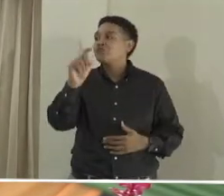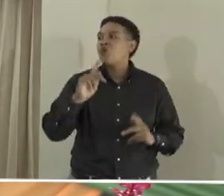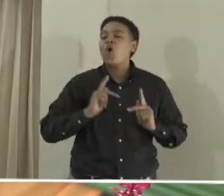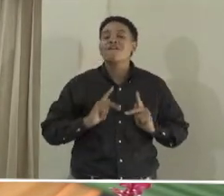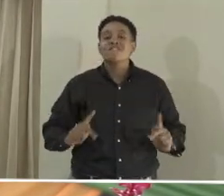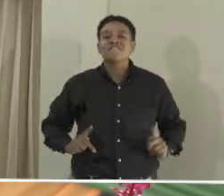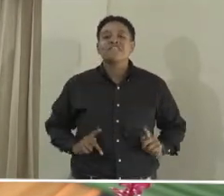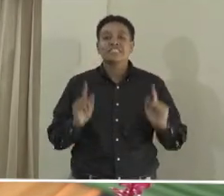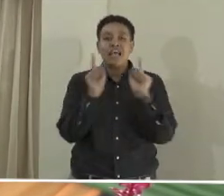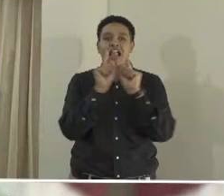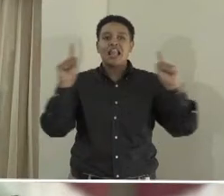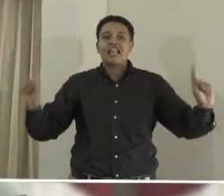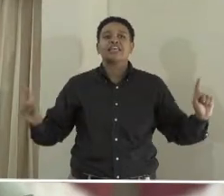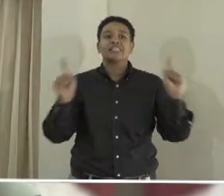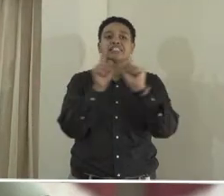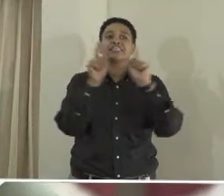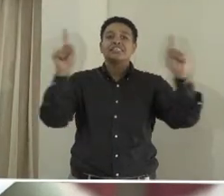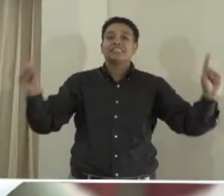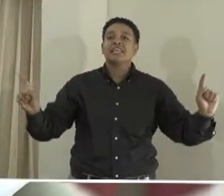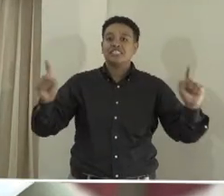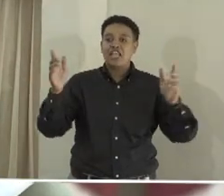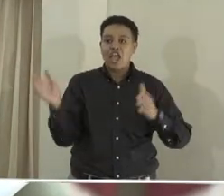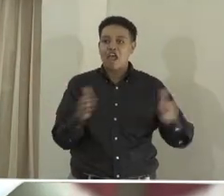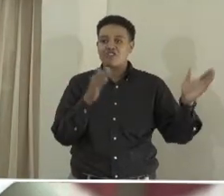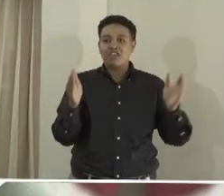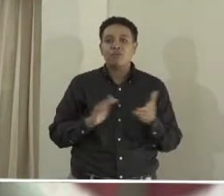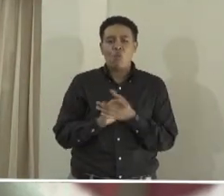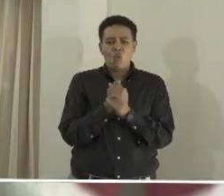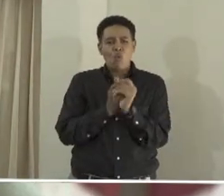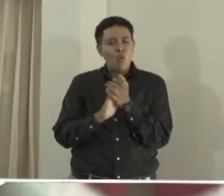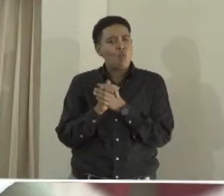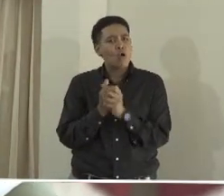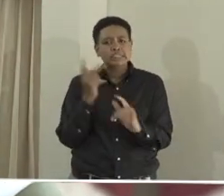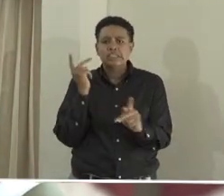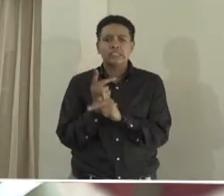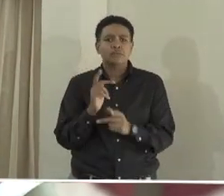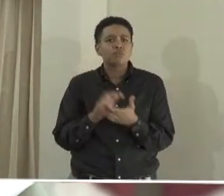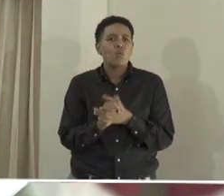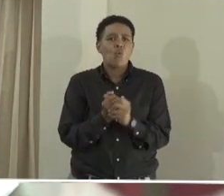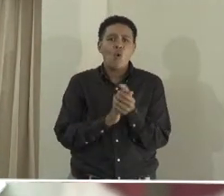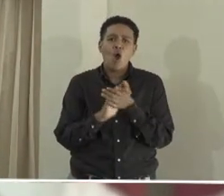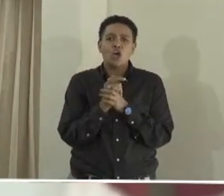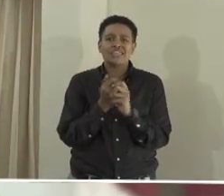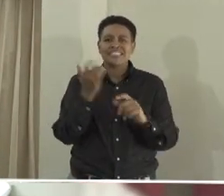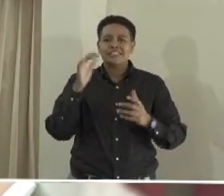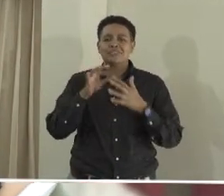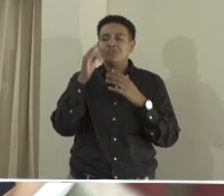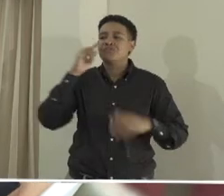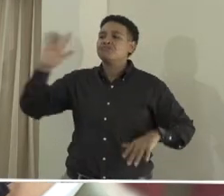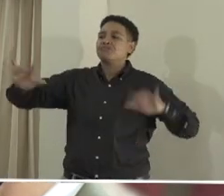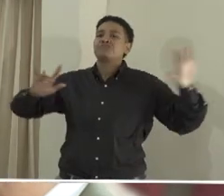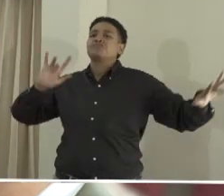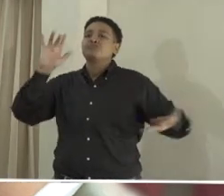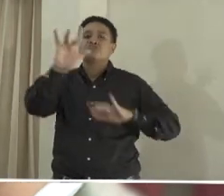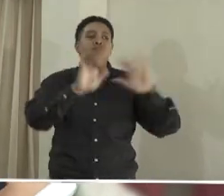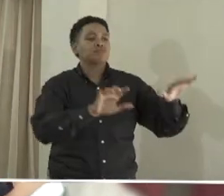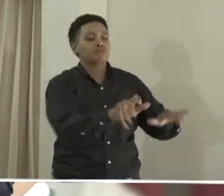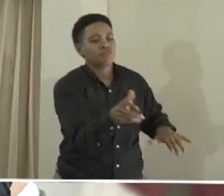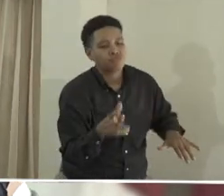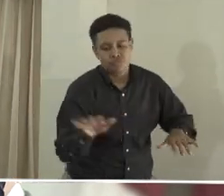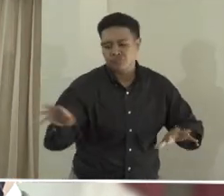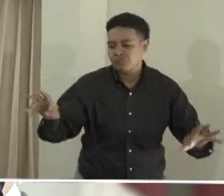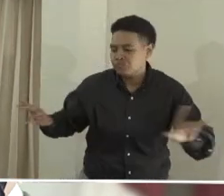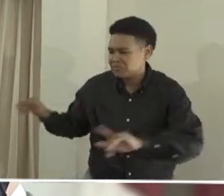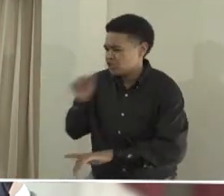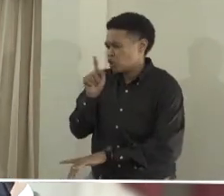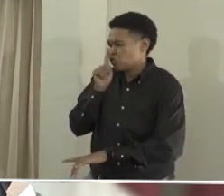physically distance the arrangement. Wash your hands regularly, especially if you're touching surfaces that you're not certain